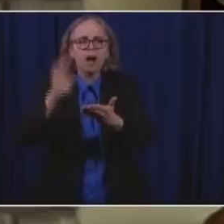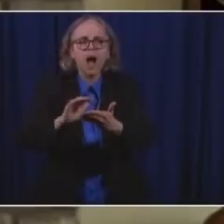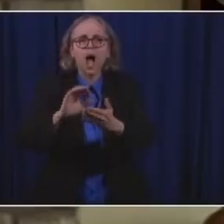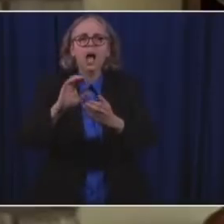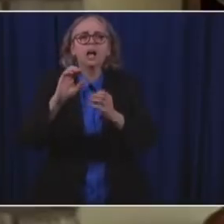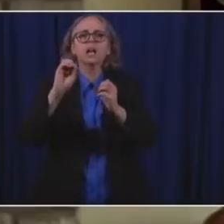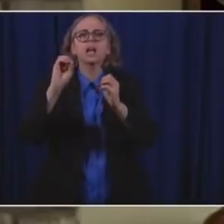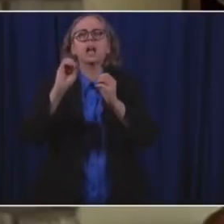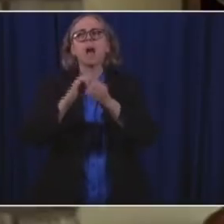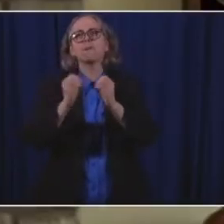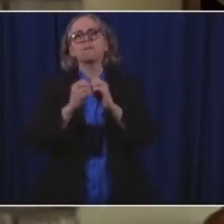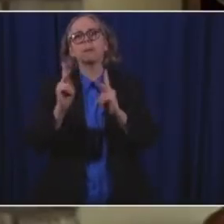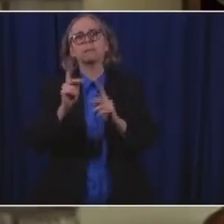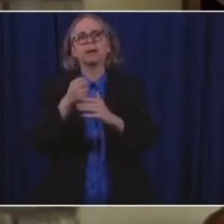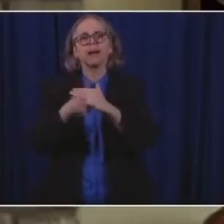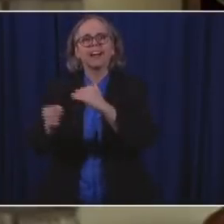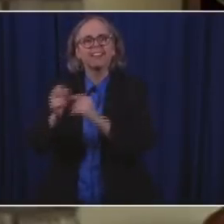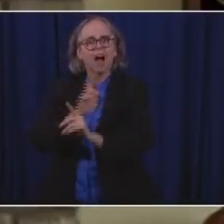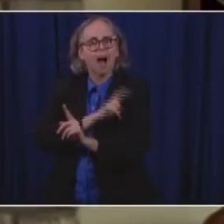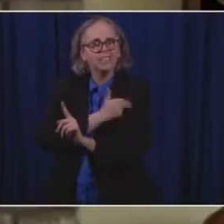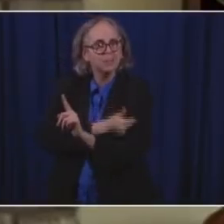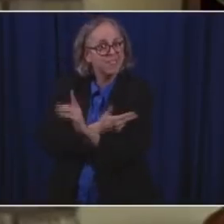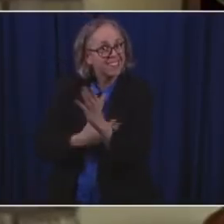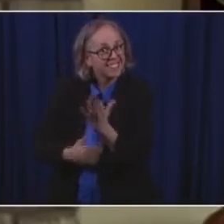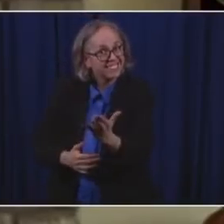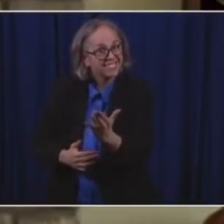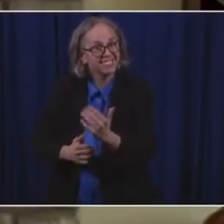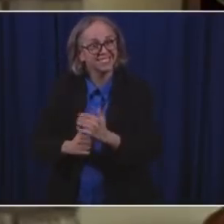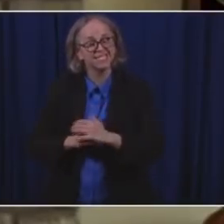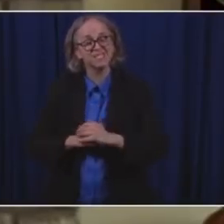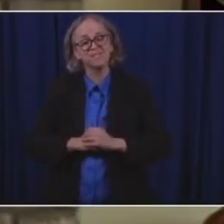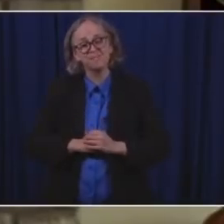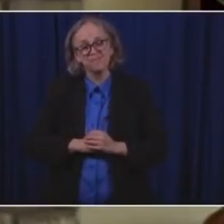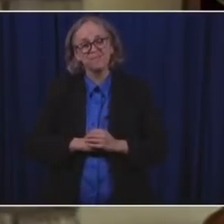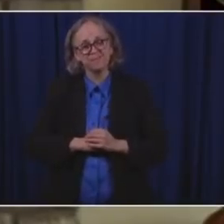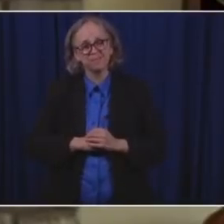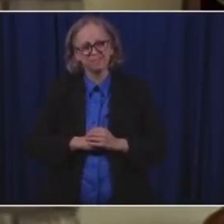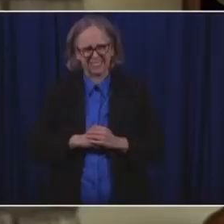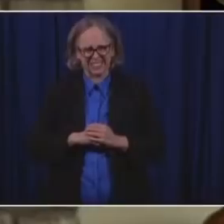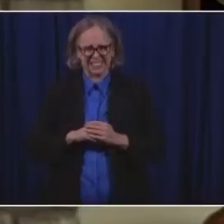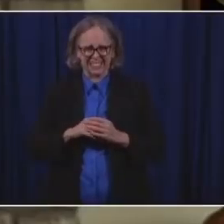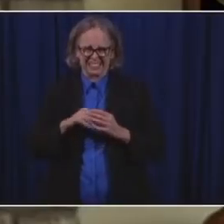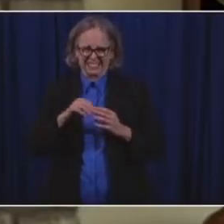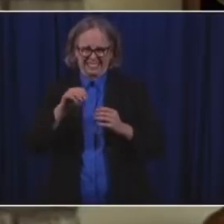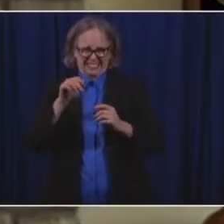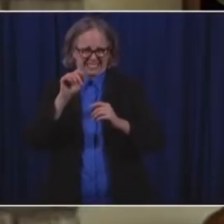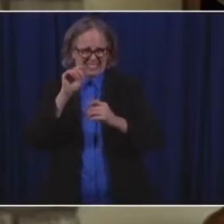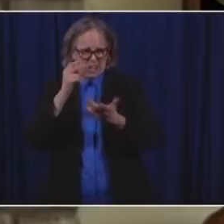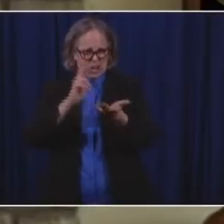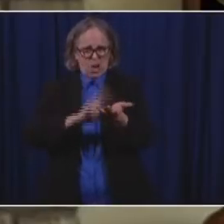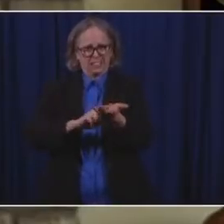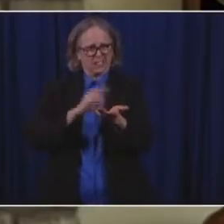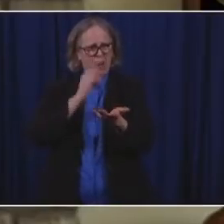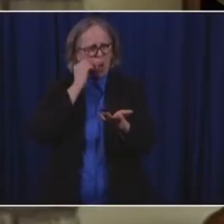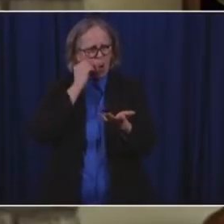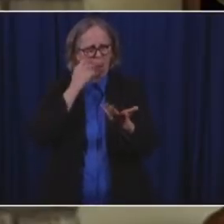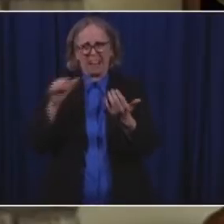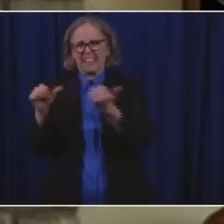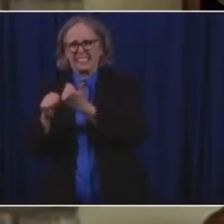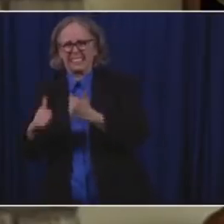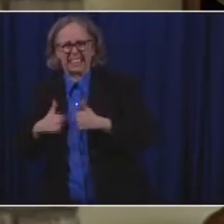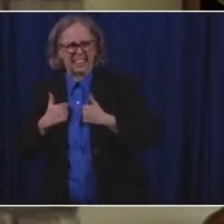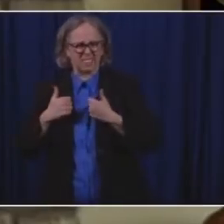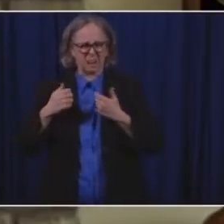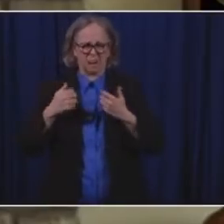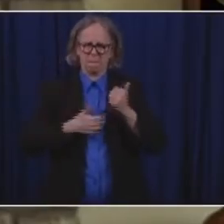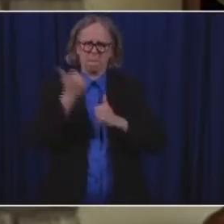point when we get enough people that particularly in our congregate care settings, that the most vulnerable and the most